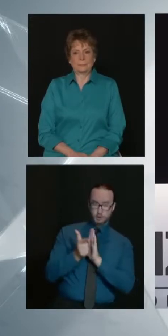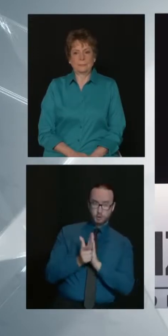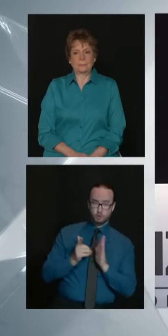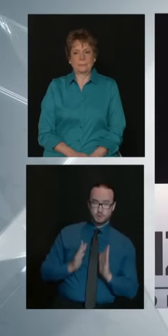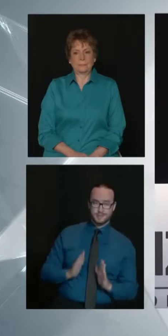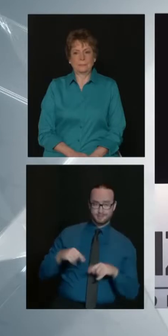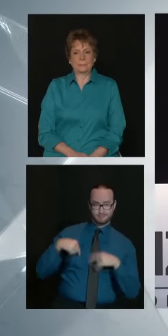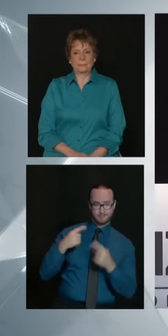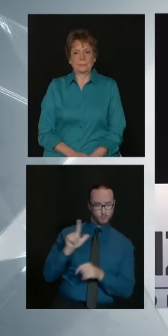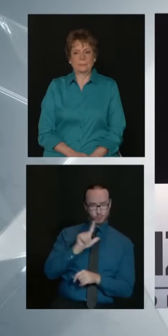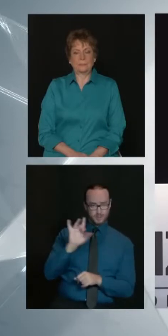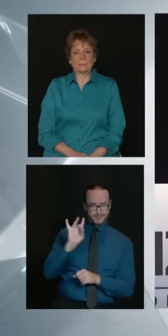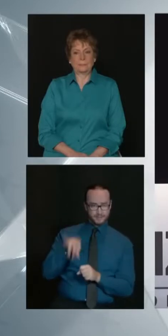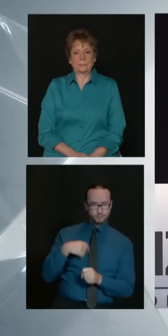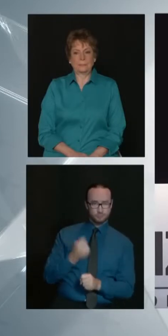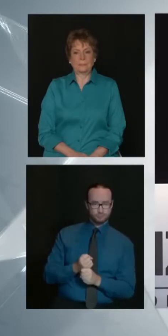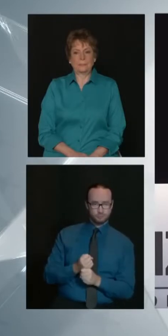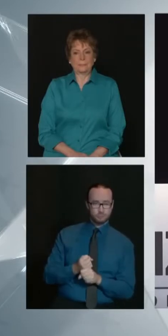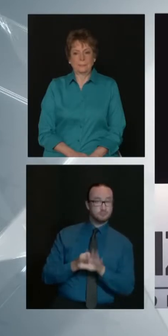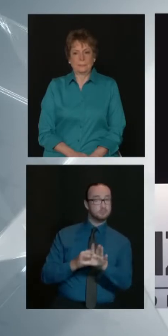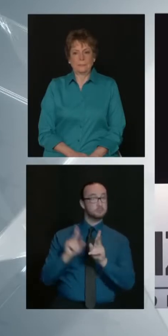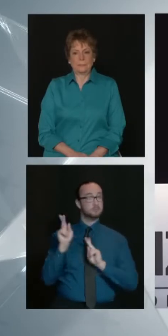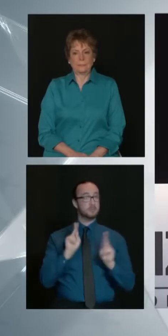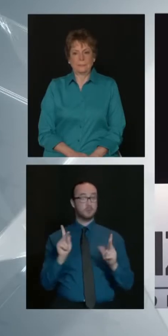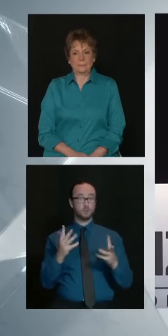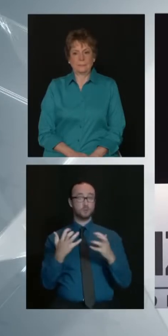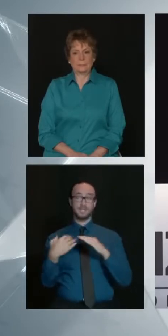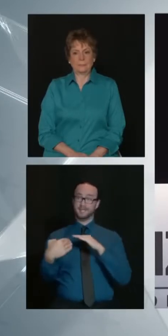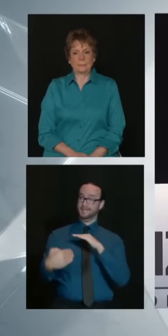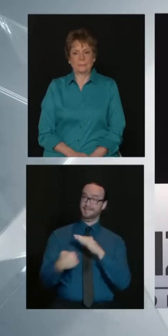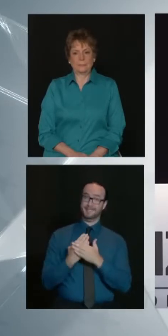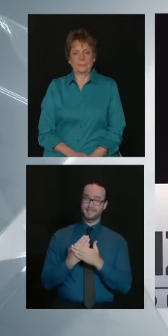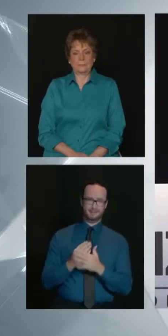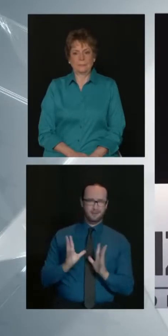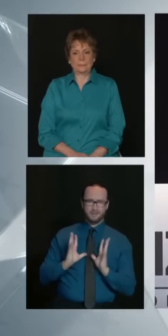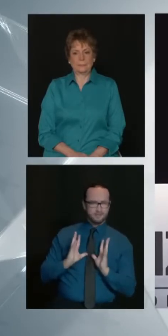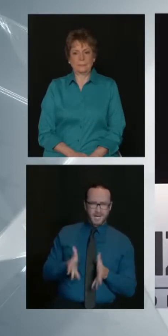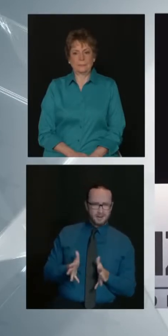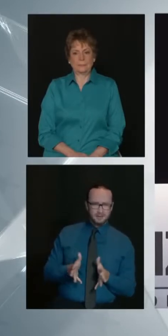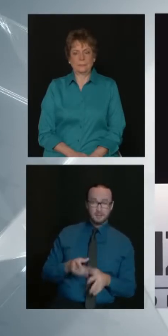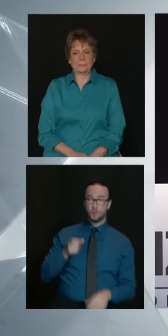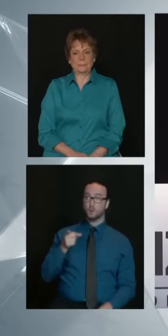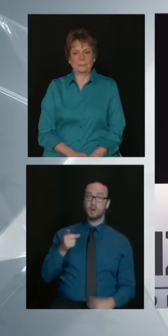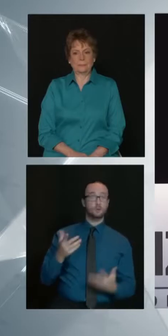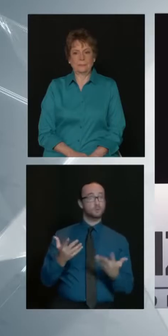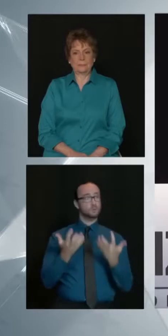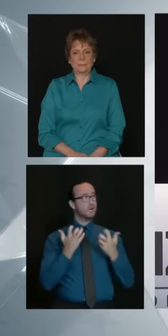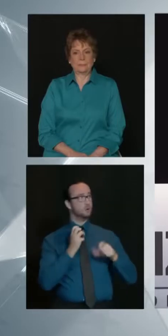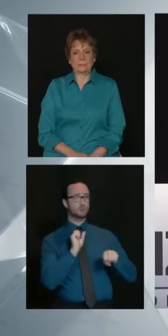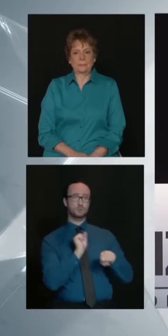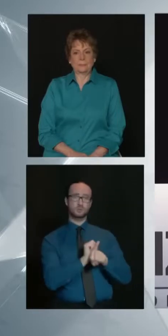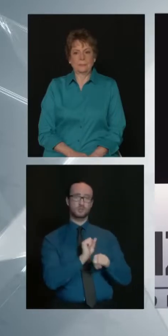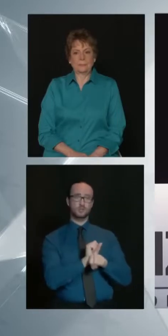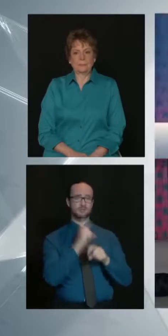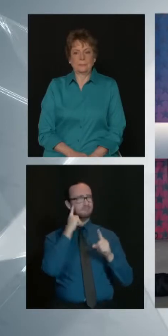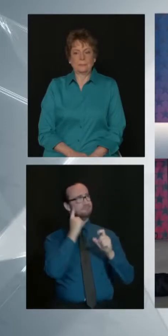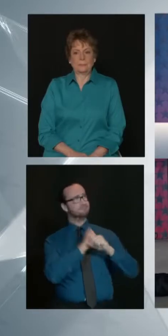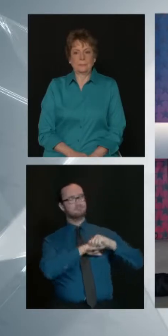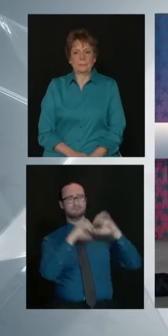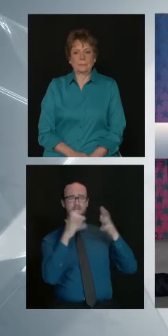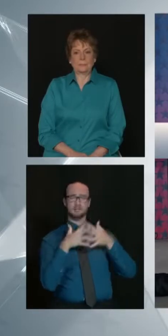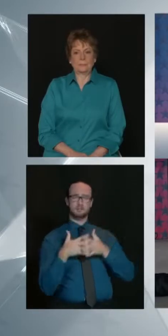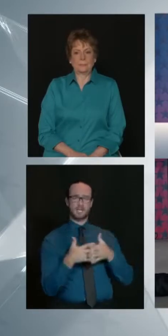are great people. They come here to work, to pursue the American dream. But they should get nothing when they come